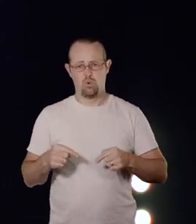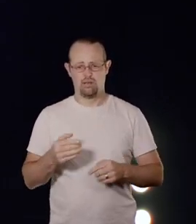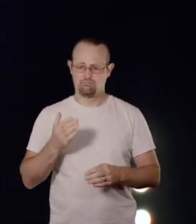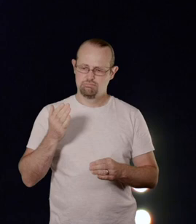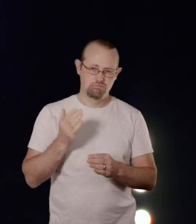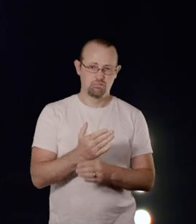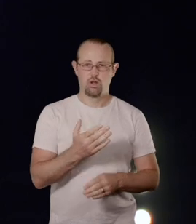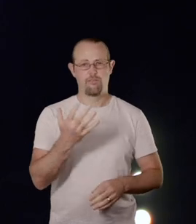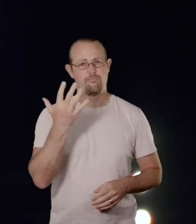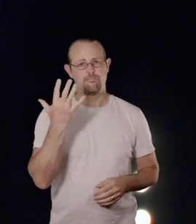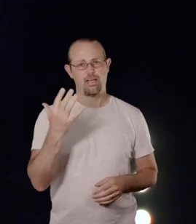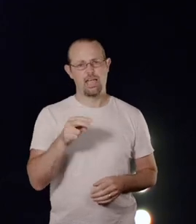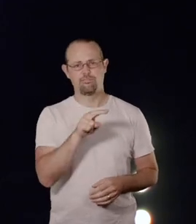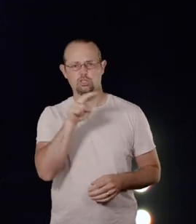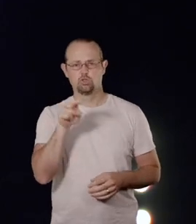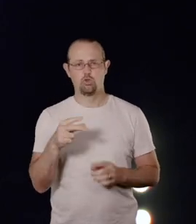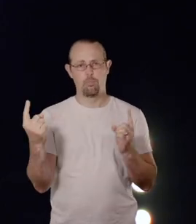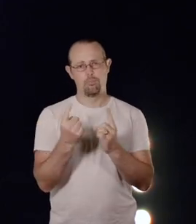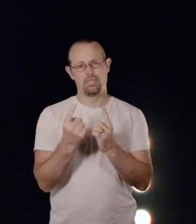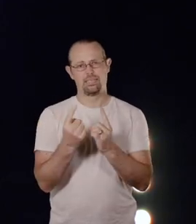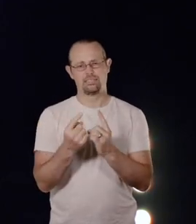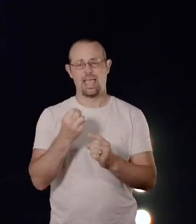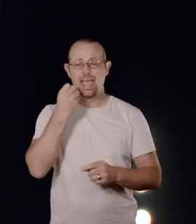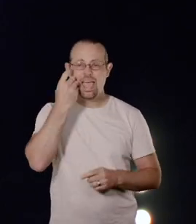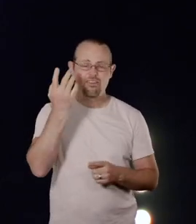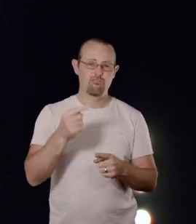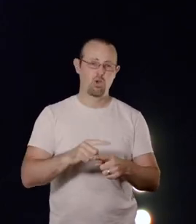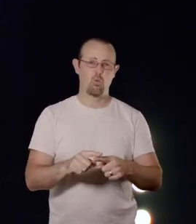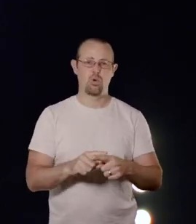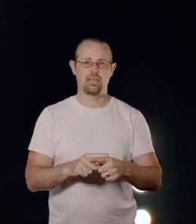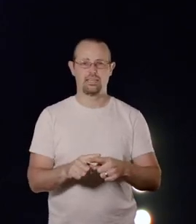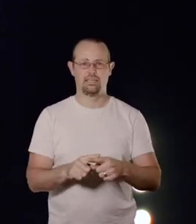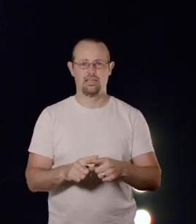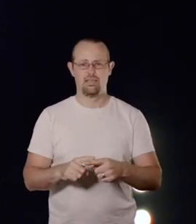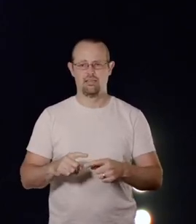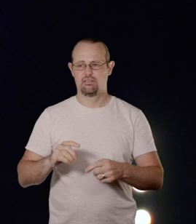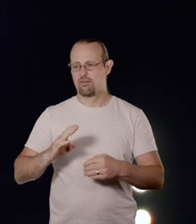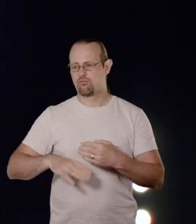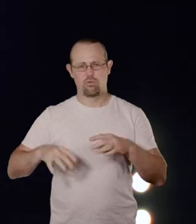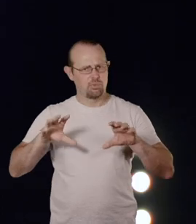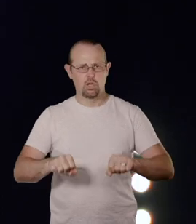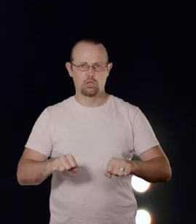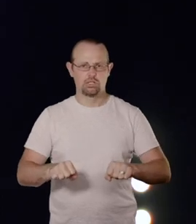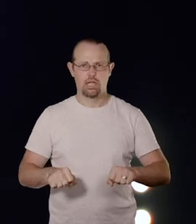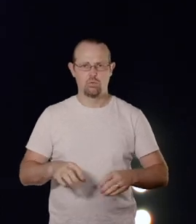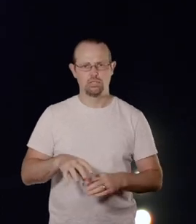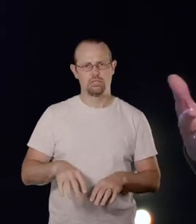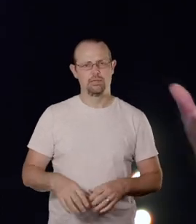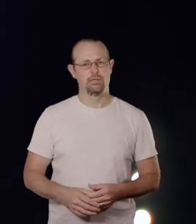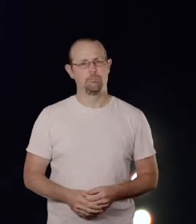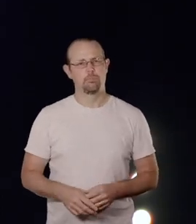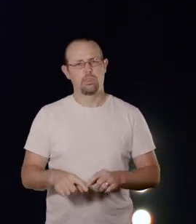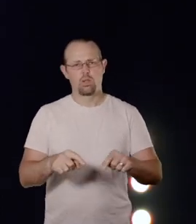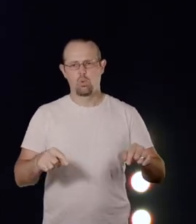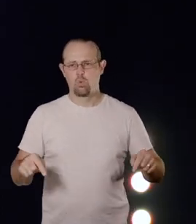youth every week since lockdown. That's commitment, folks. We're not here to present for you. We're not here